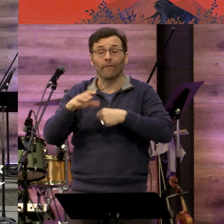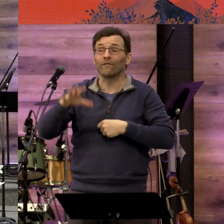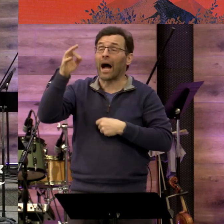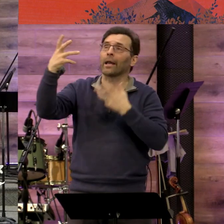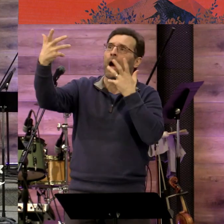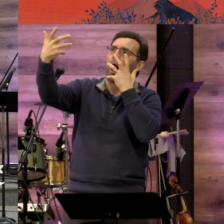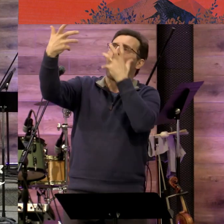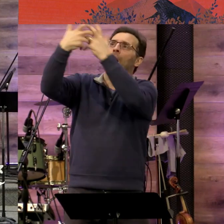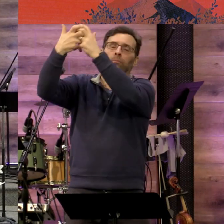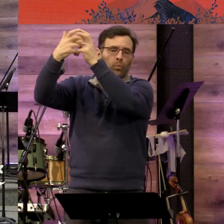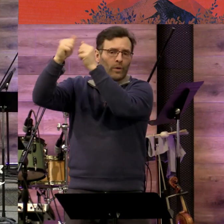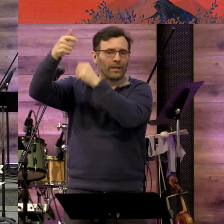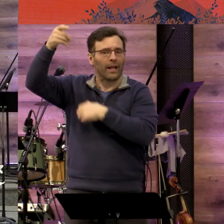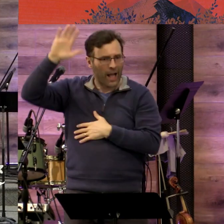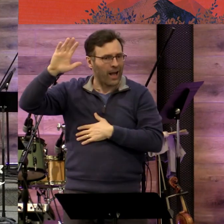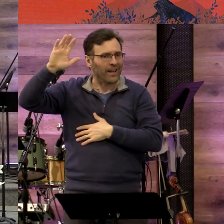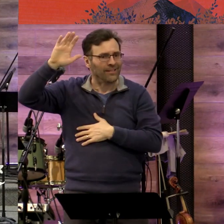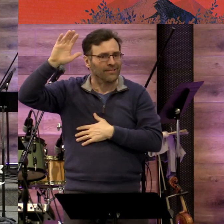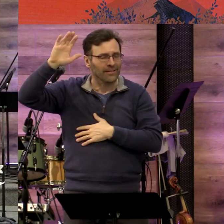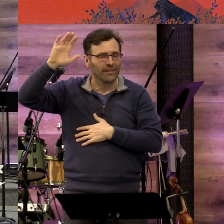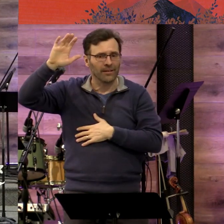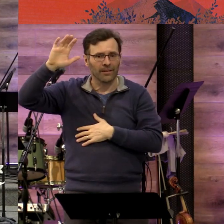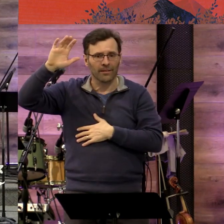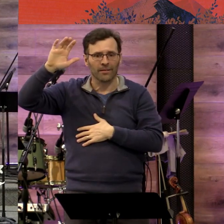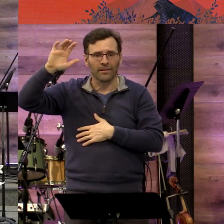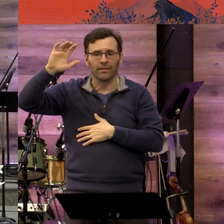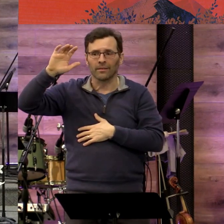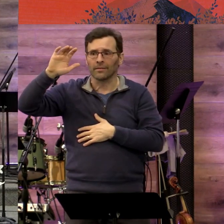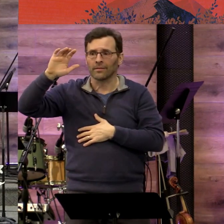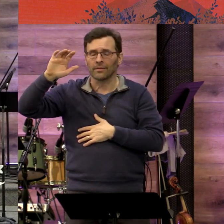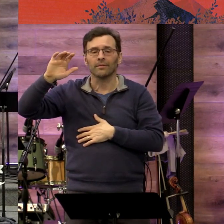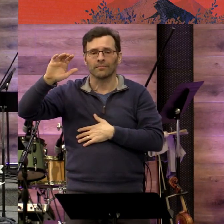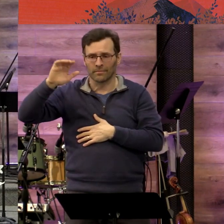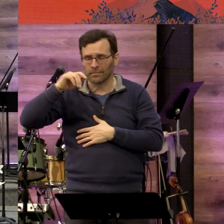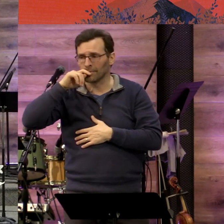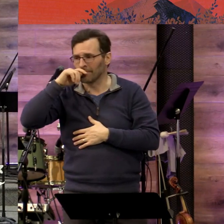Him, and it can be yours in Christ.